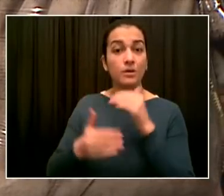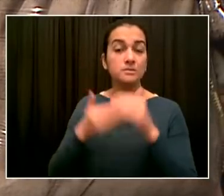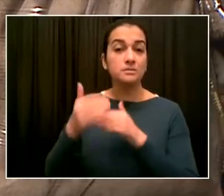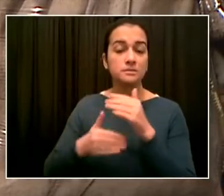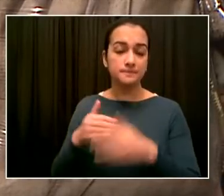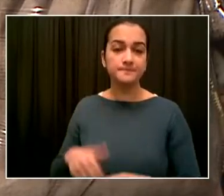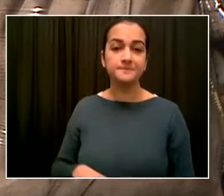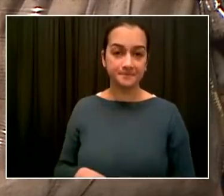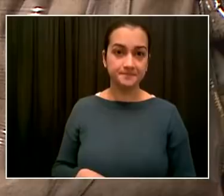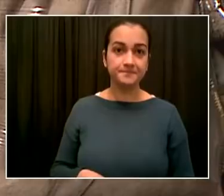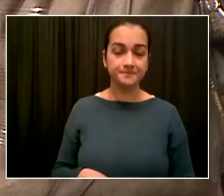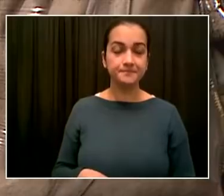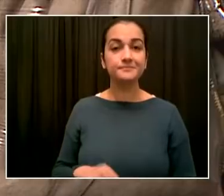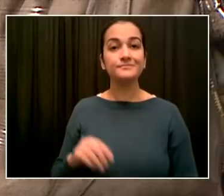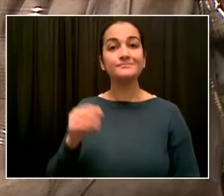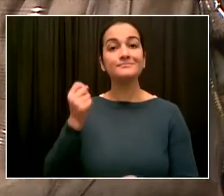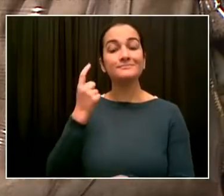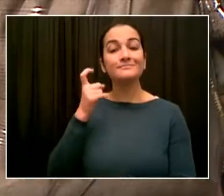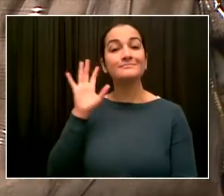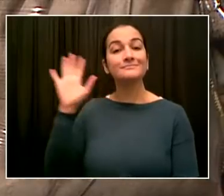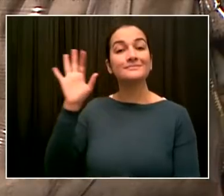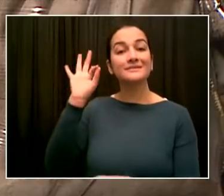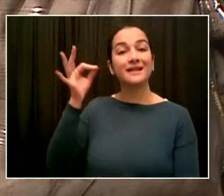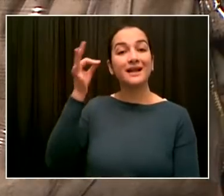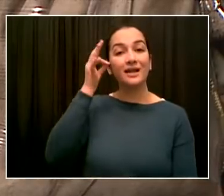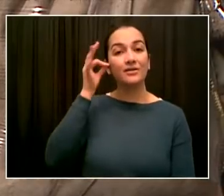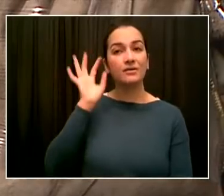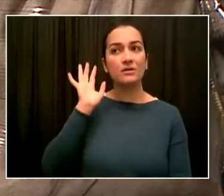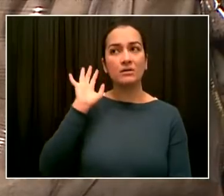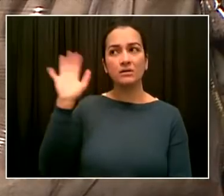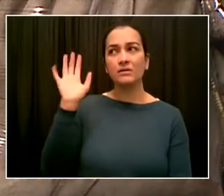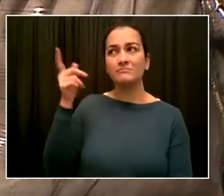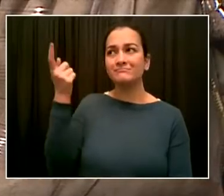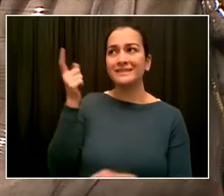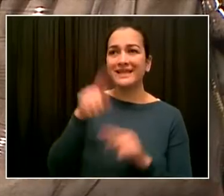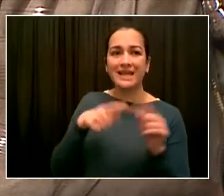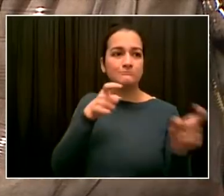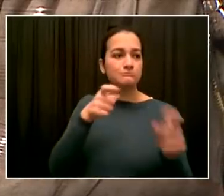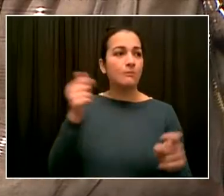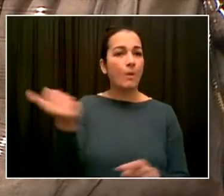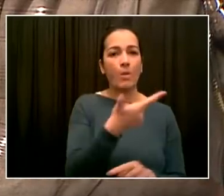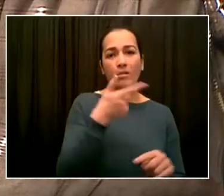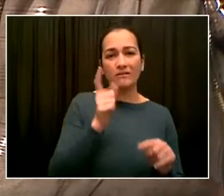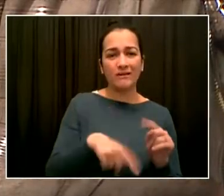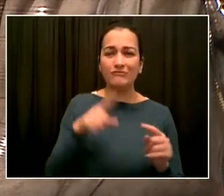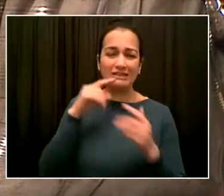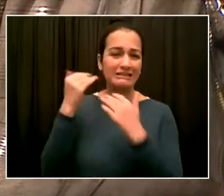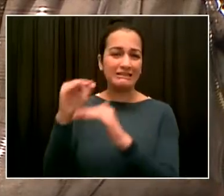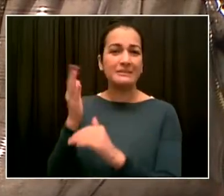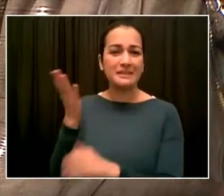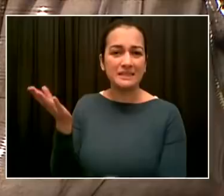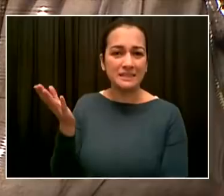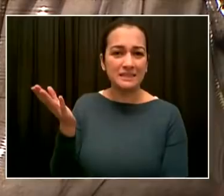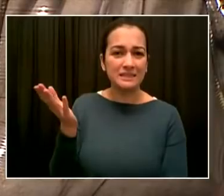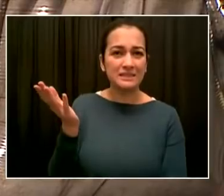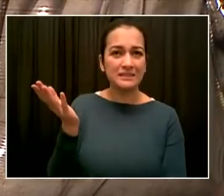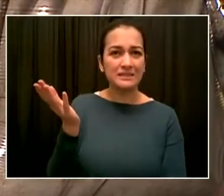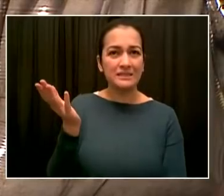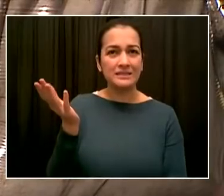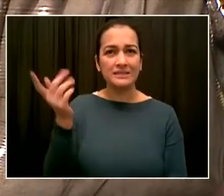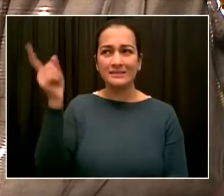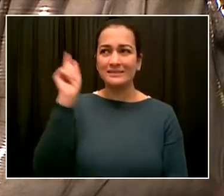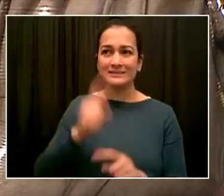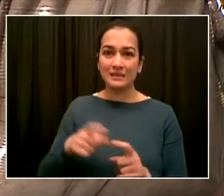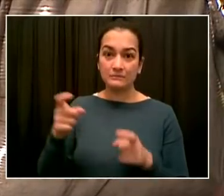in the context. I mean, it's very different when you're taking an action for your own workforce than when you're